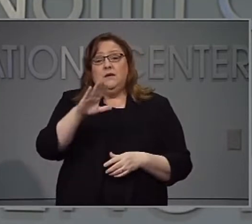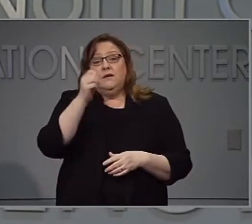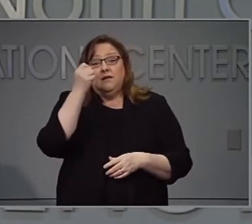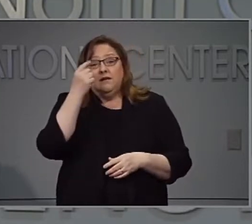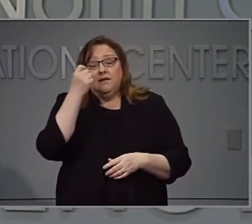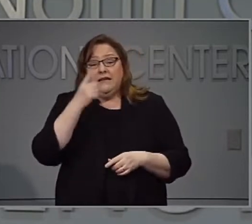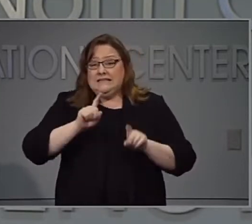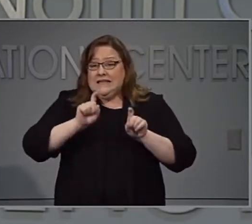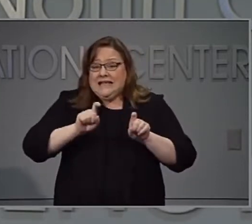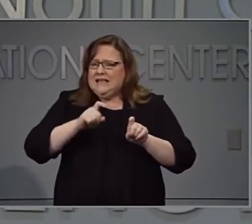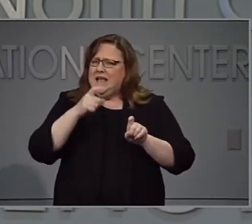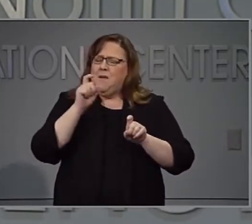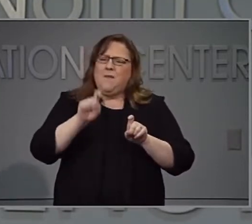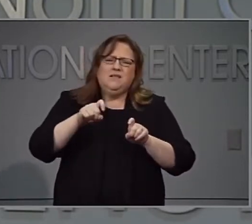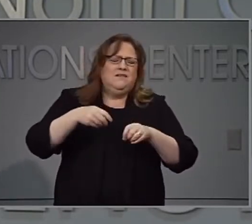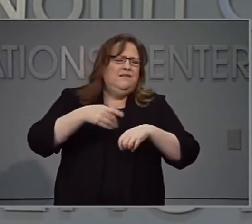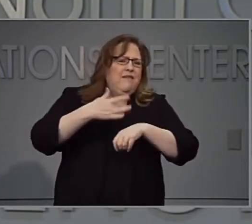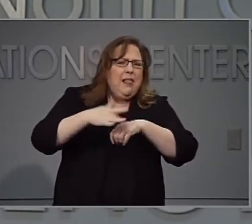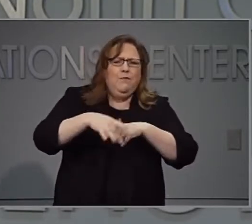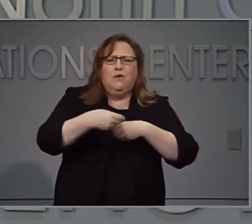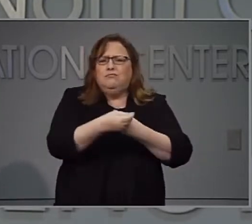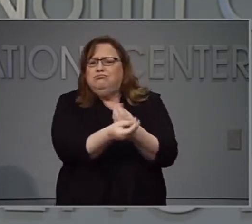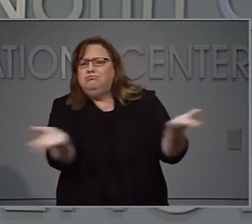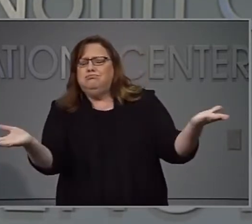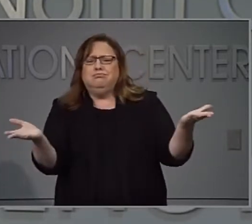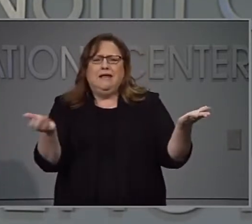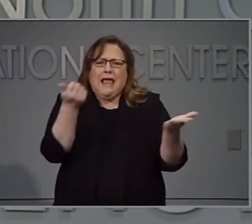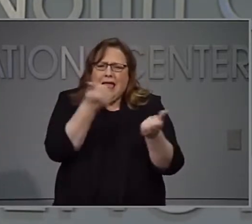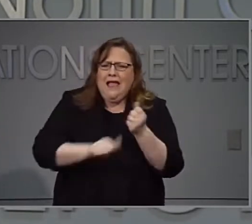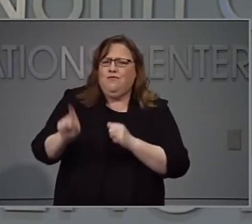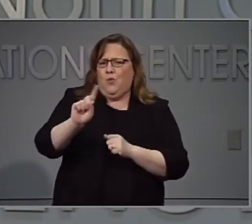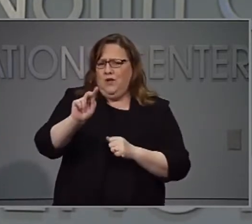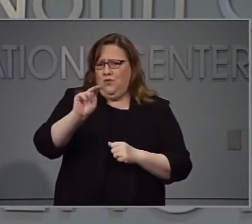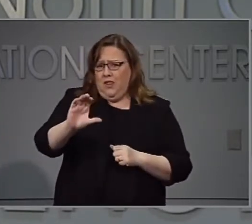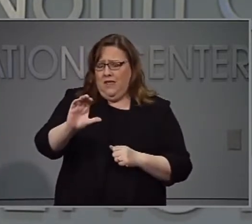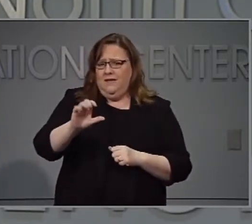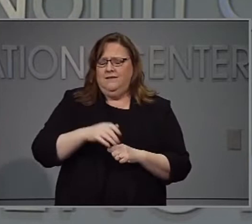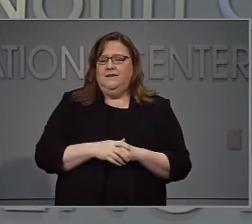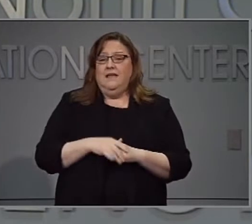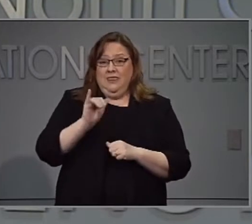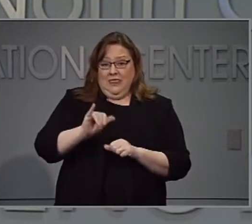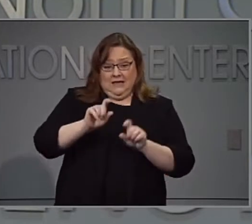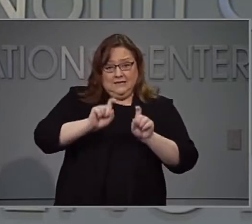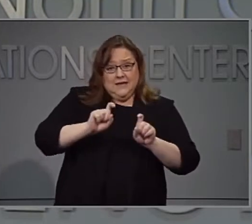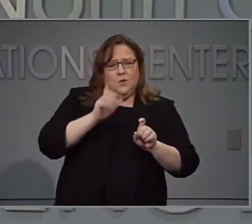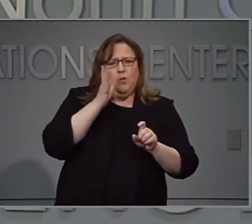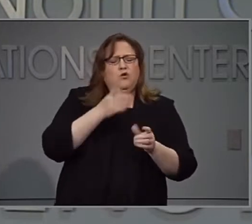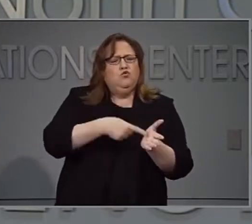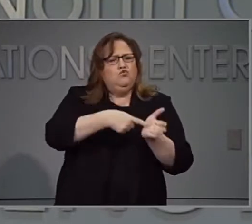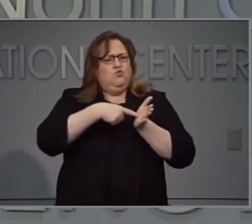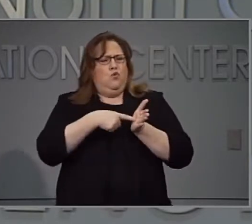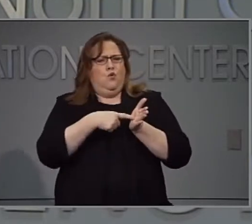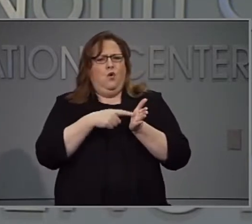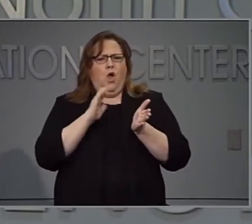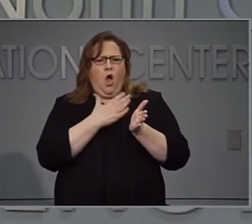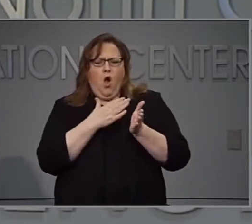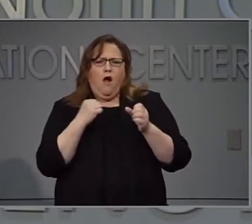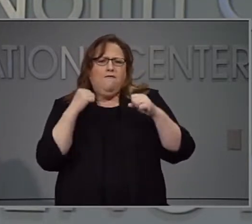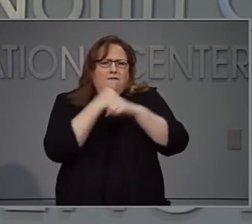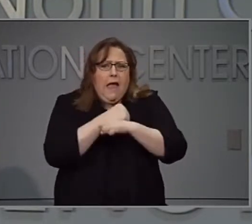be more widespread, and we need to use it to give us a better indication of where we are in this fight.